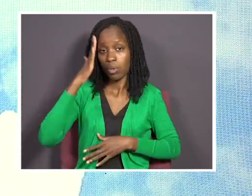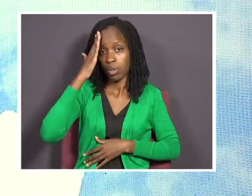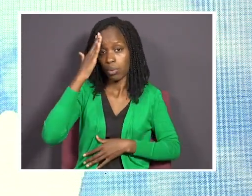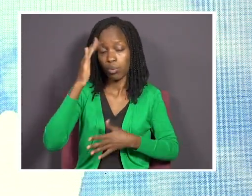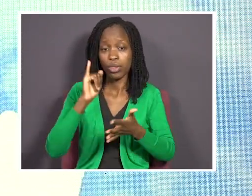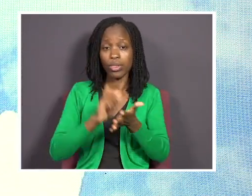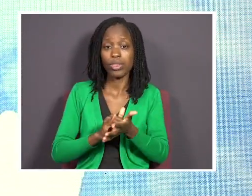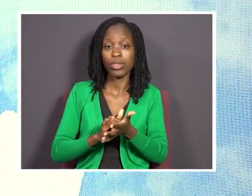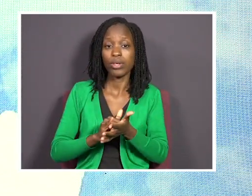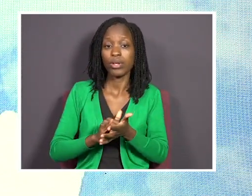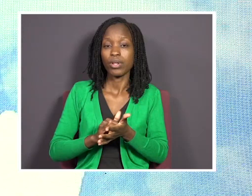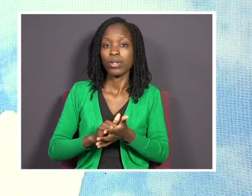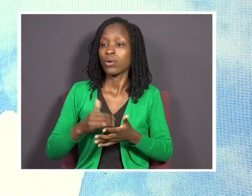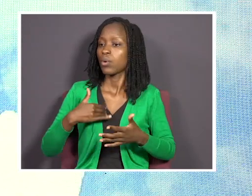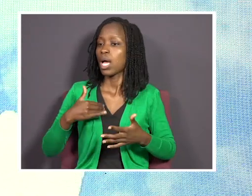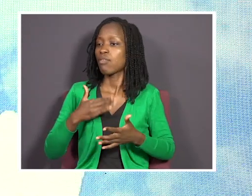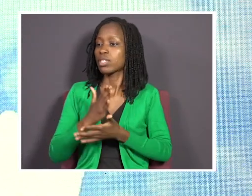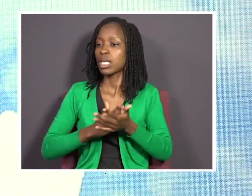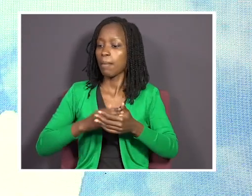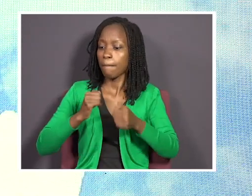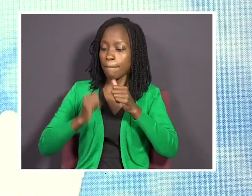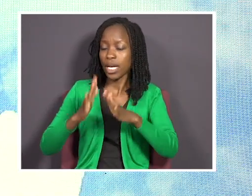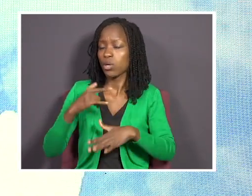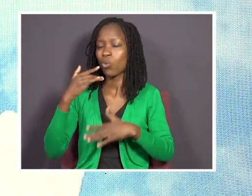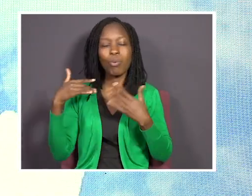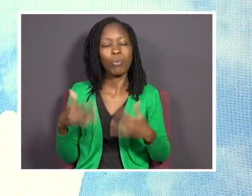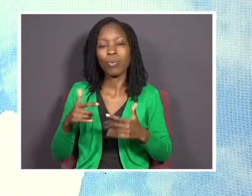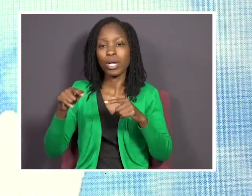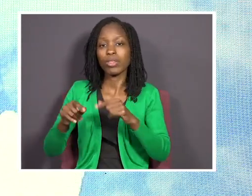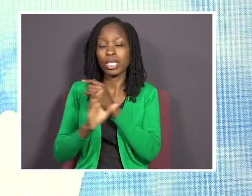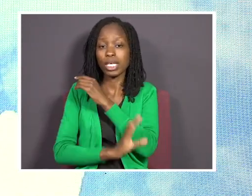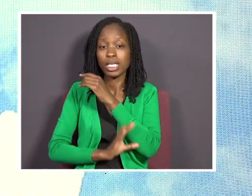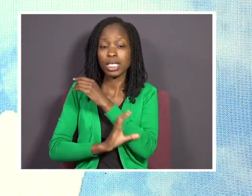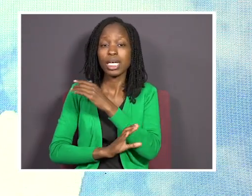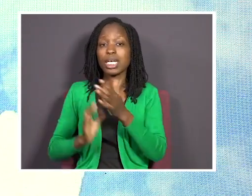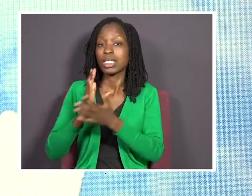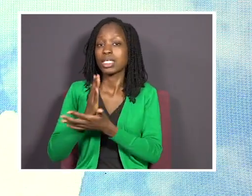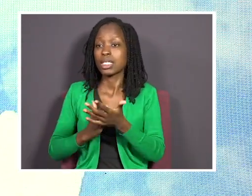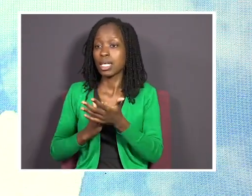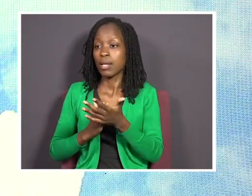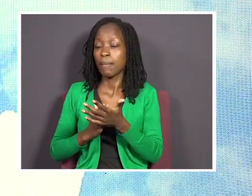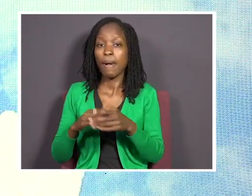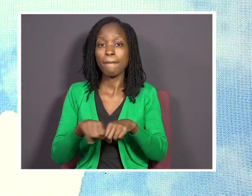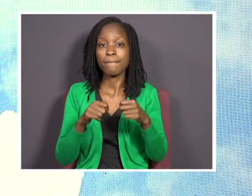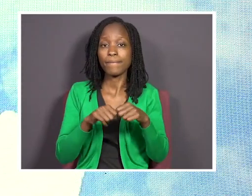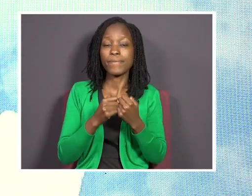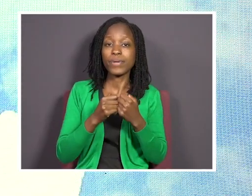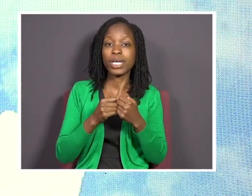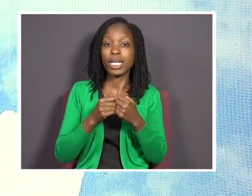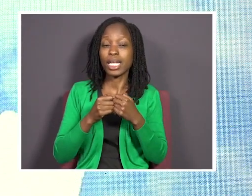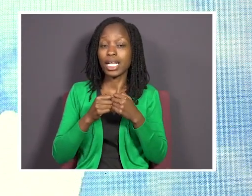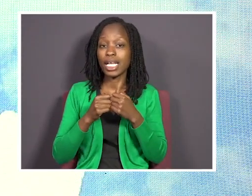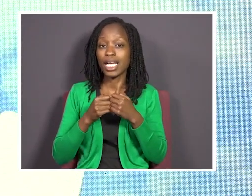we have athletes that are great in this country. And some of them are record holders, world record